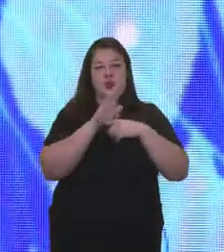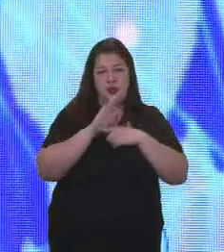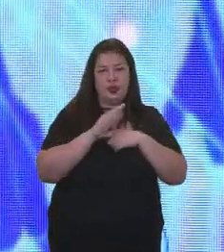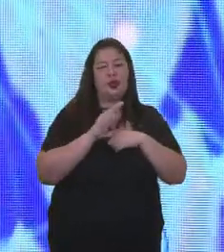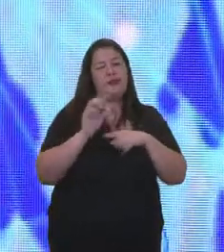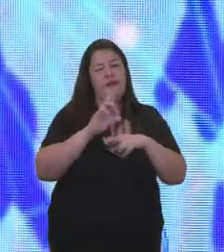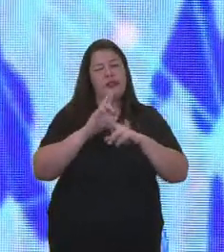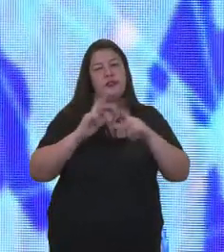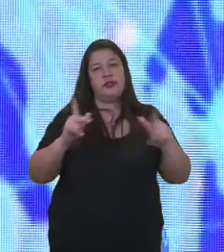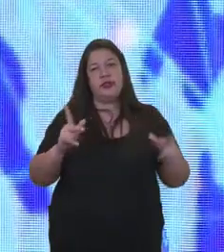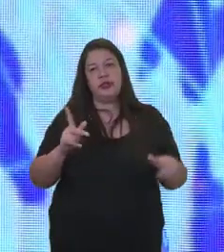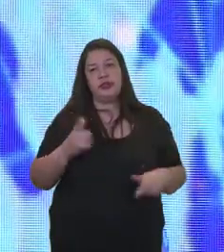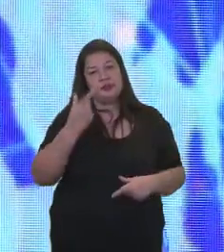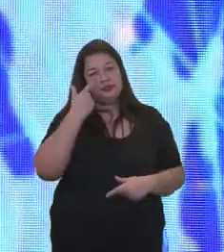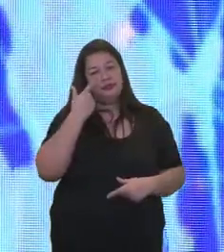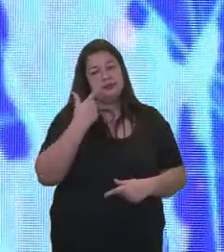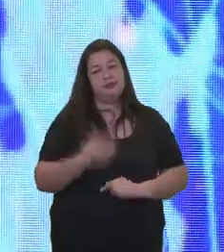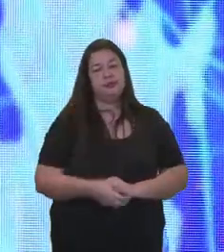moving around.